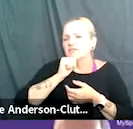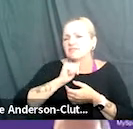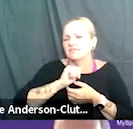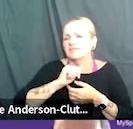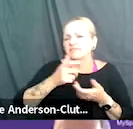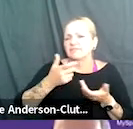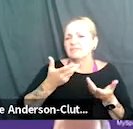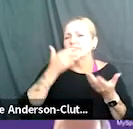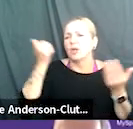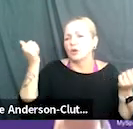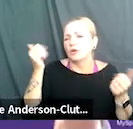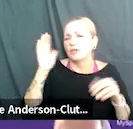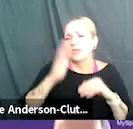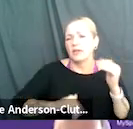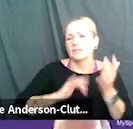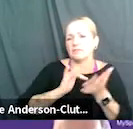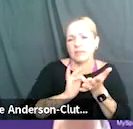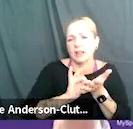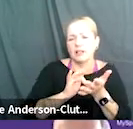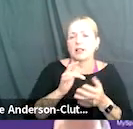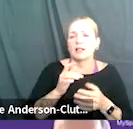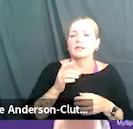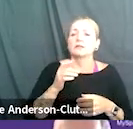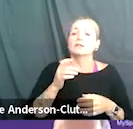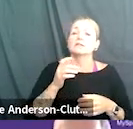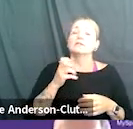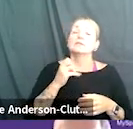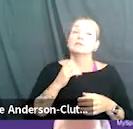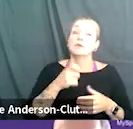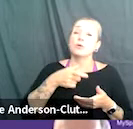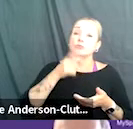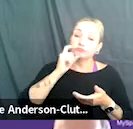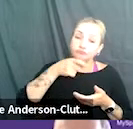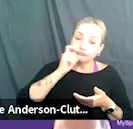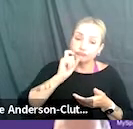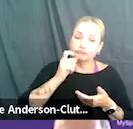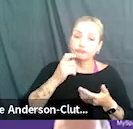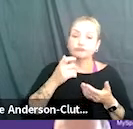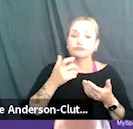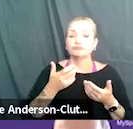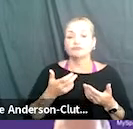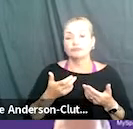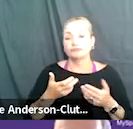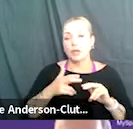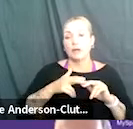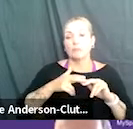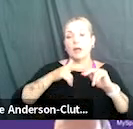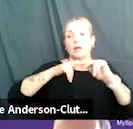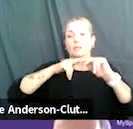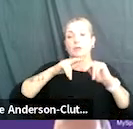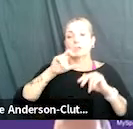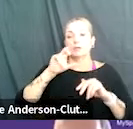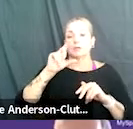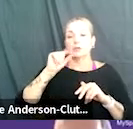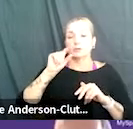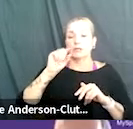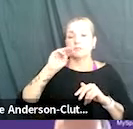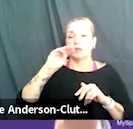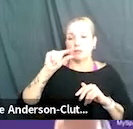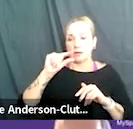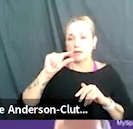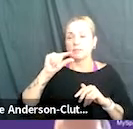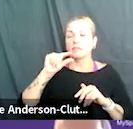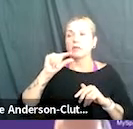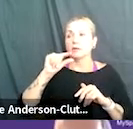doing more things without prompting, but still needed significant prompting throughout the day, both at home and at school, but it was certainly